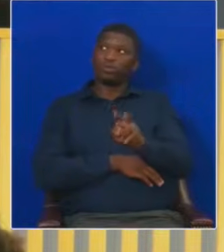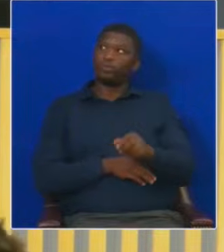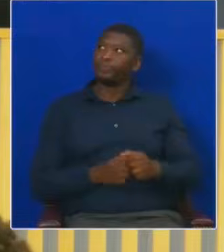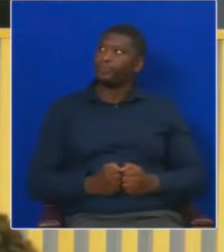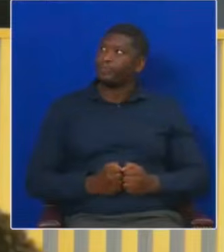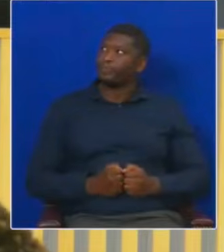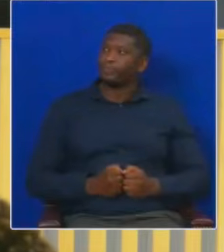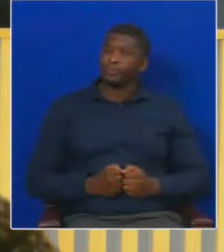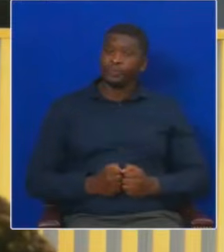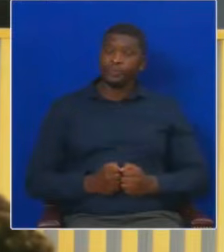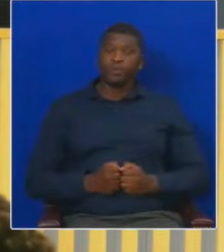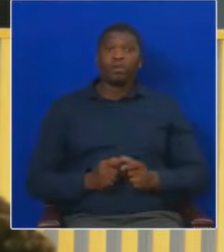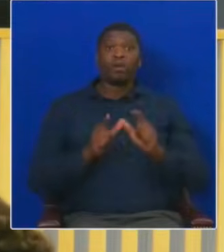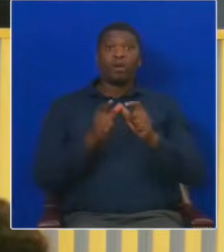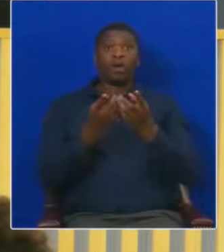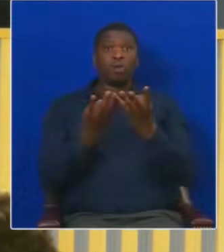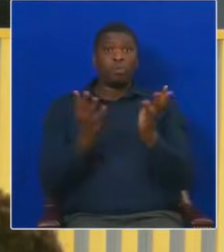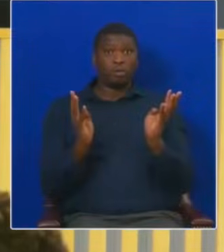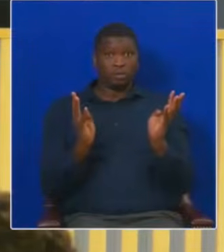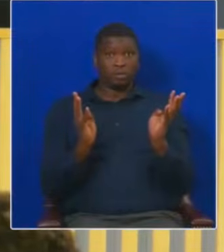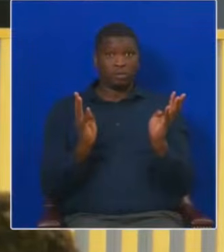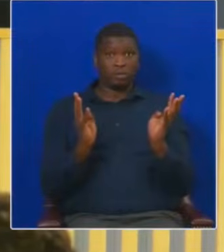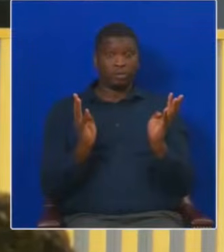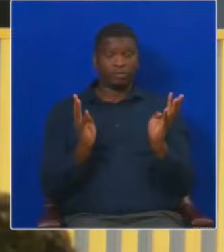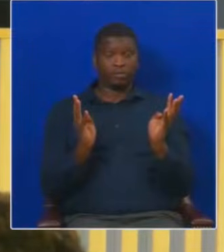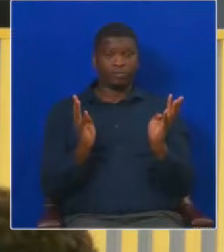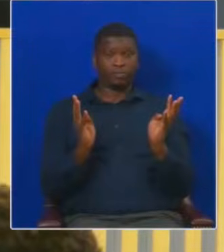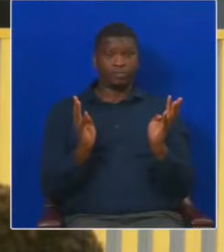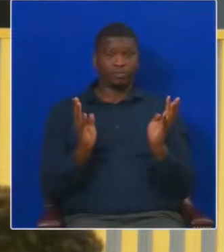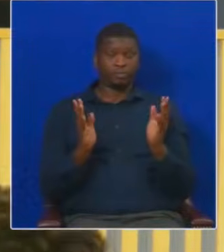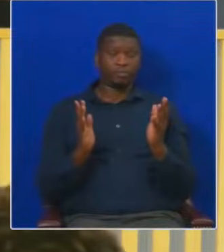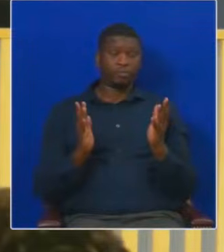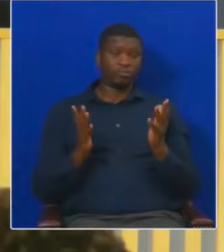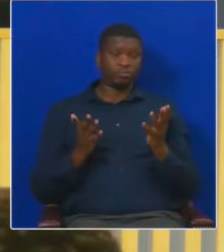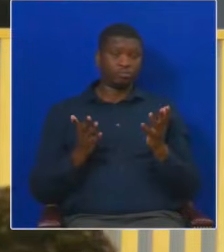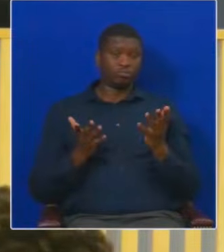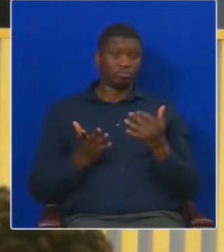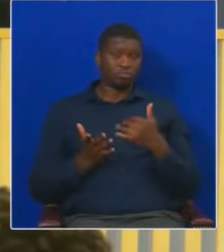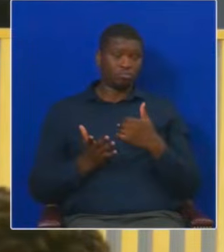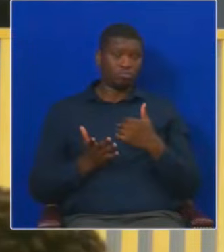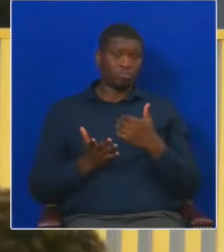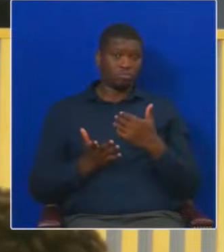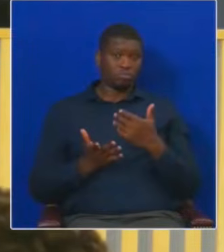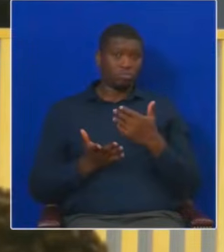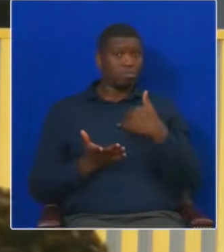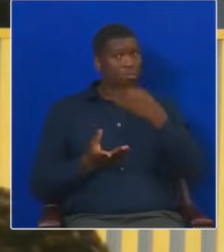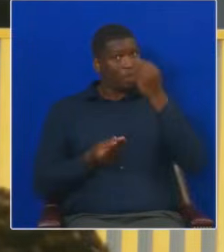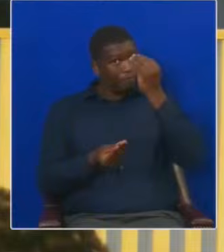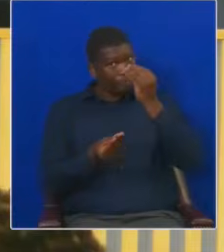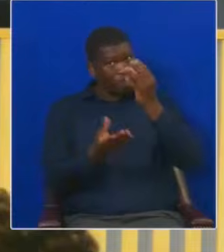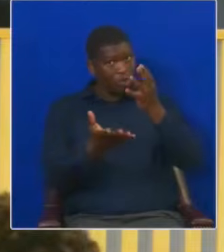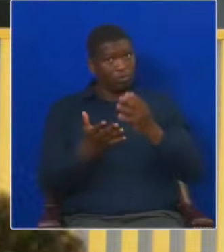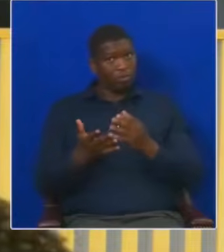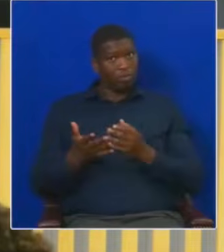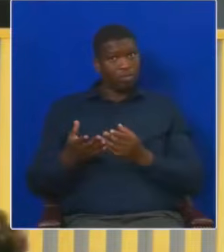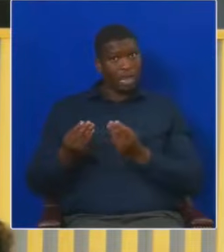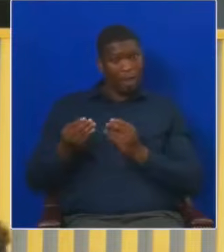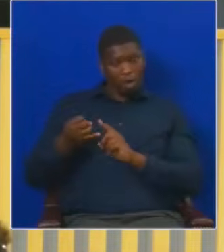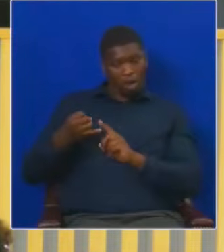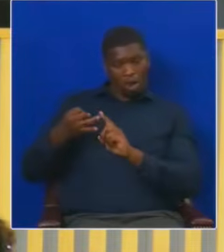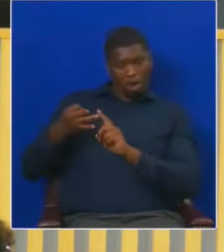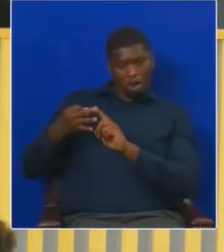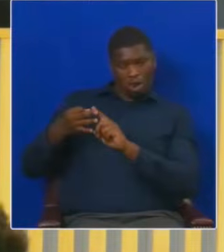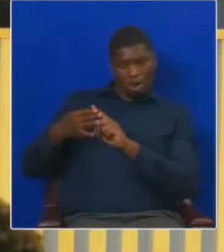Commissioners, I can tell you that item 1,